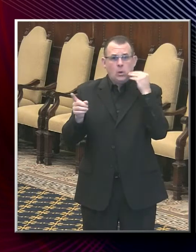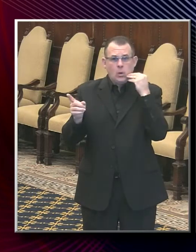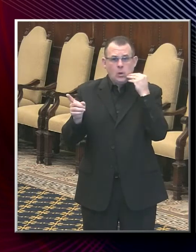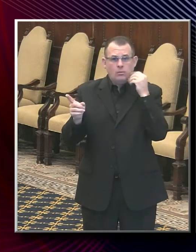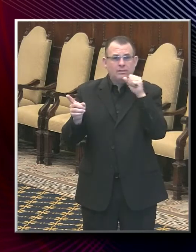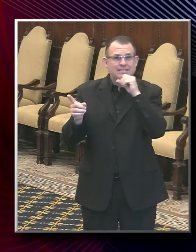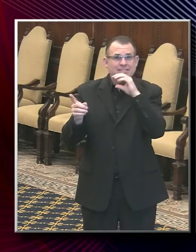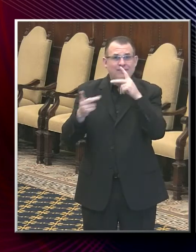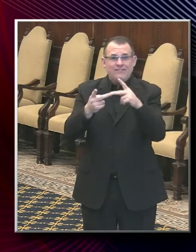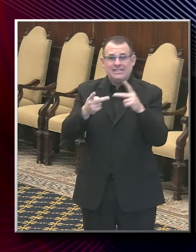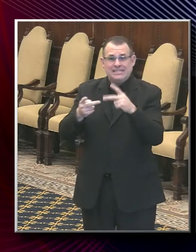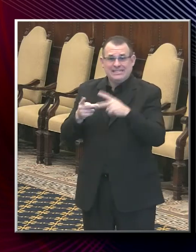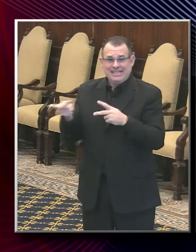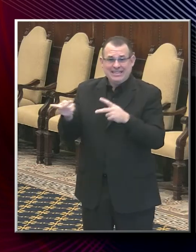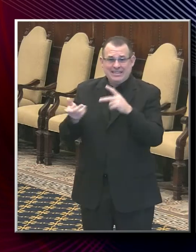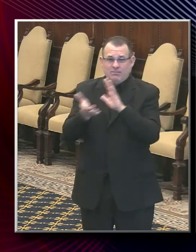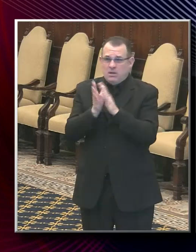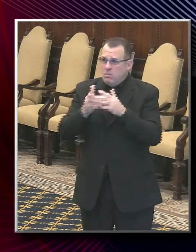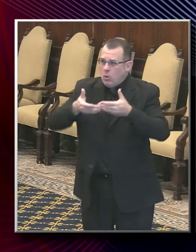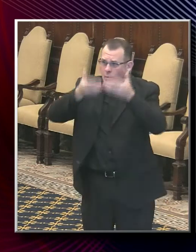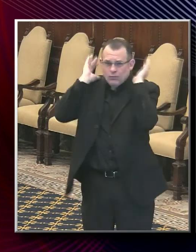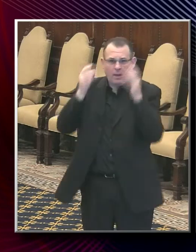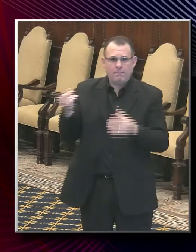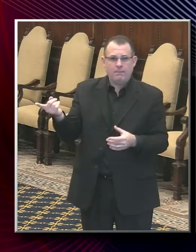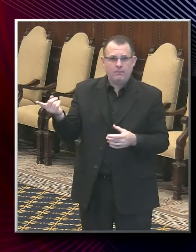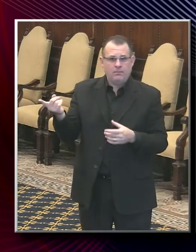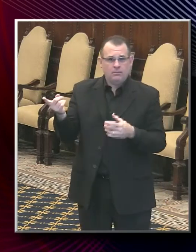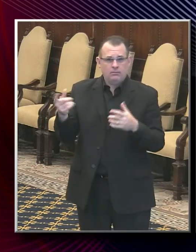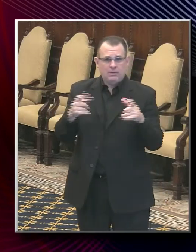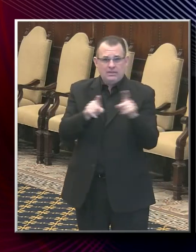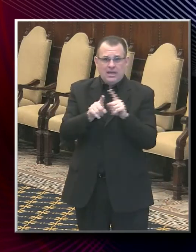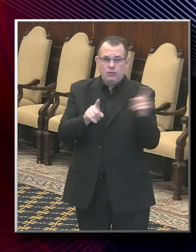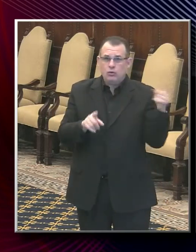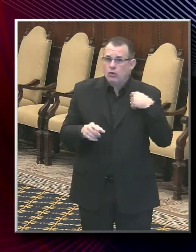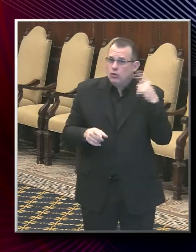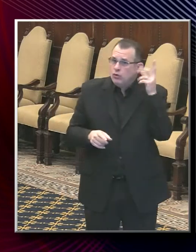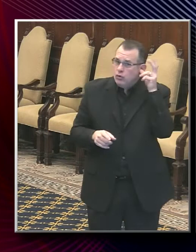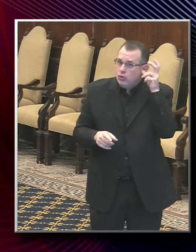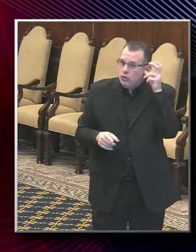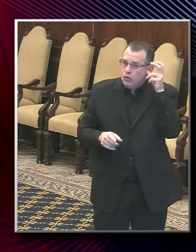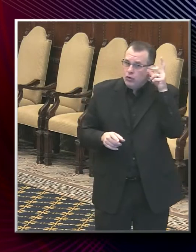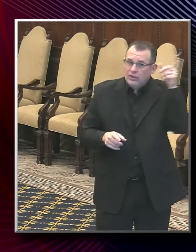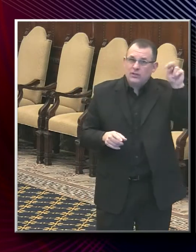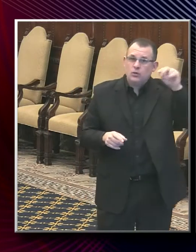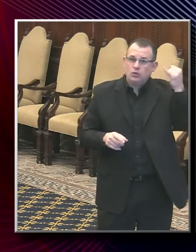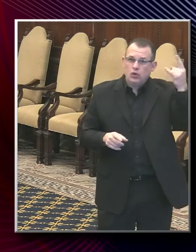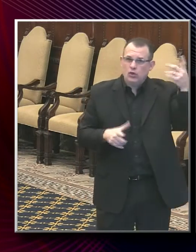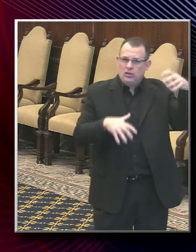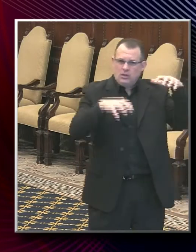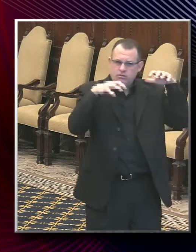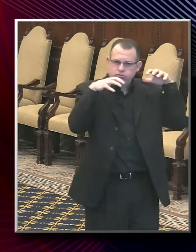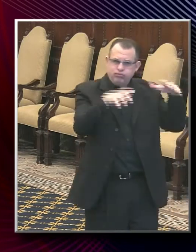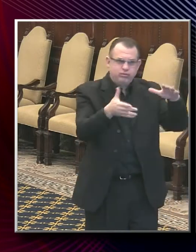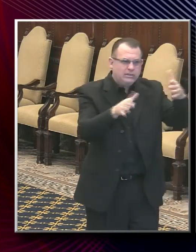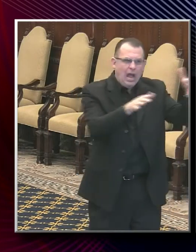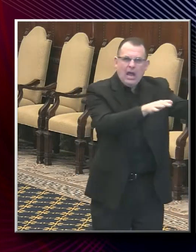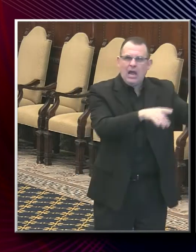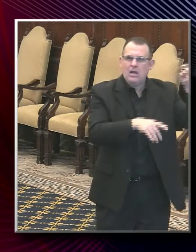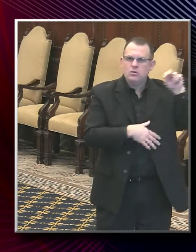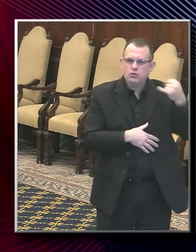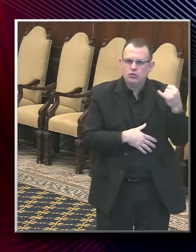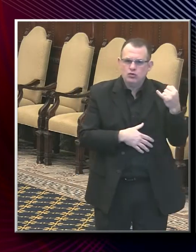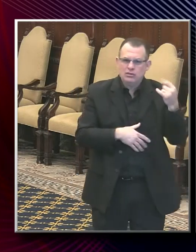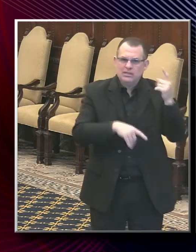just truly overwhelmed, like the one everyone's heard about in North Jersey, if it really couldn't deal with the size of the outbreak in its